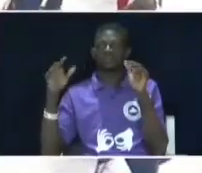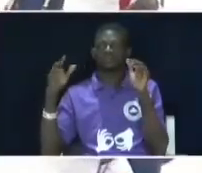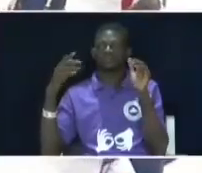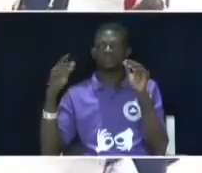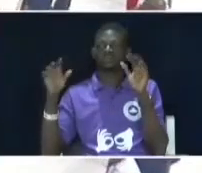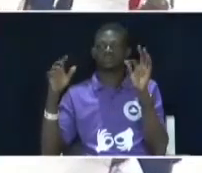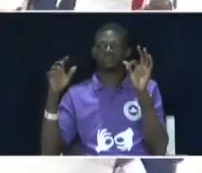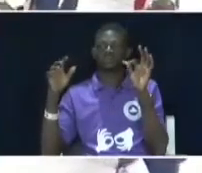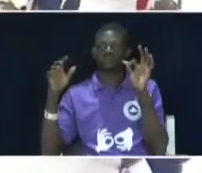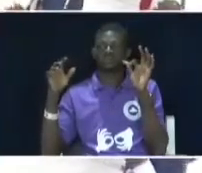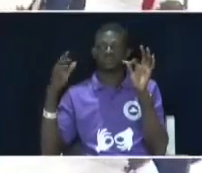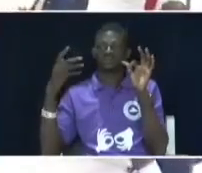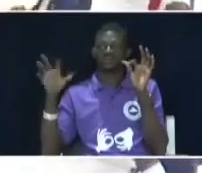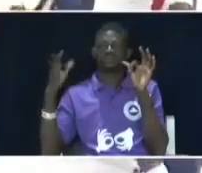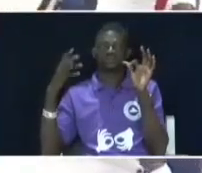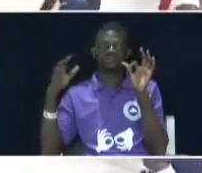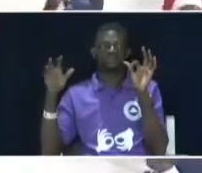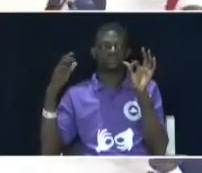19.